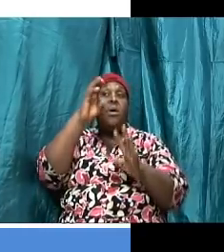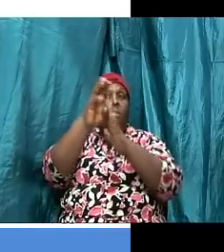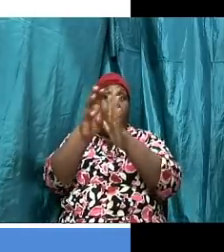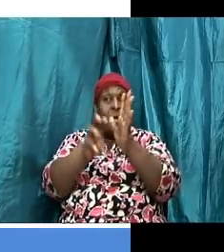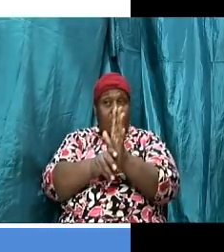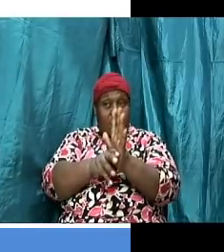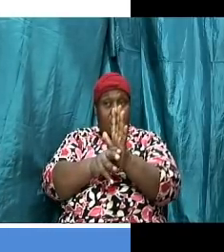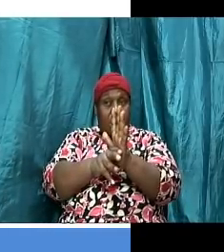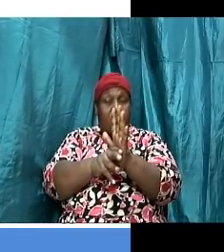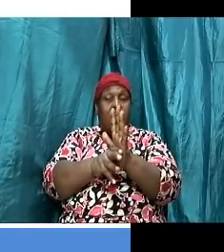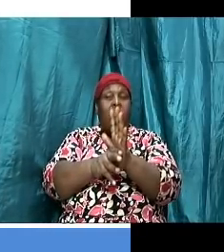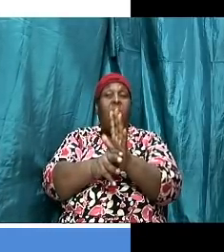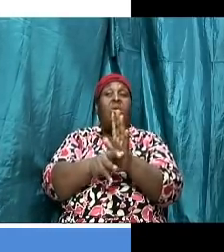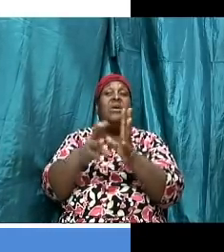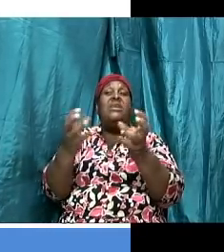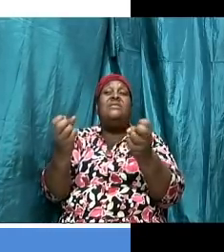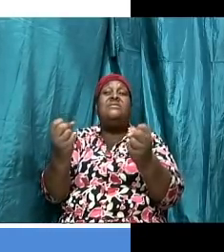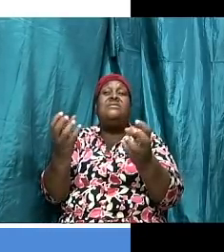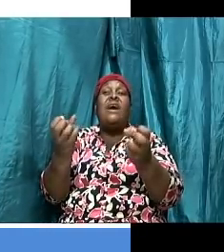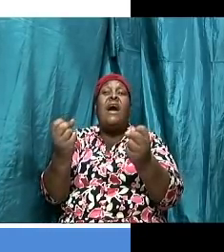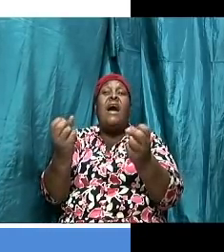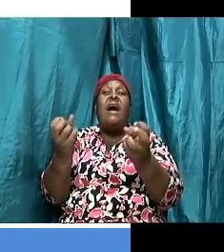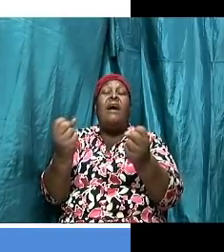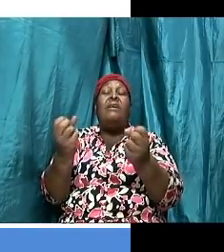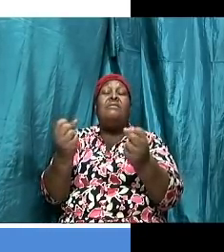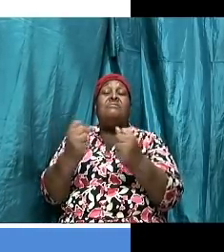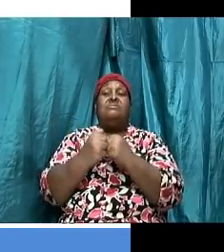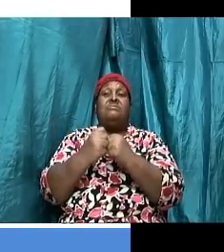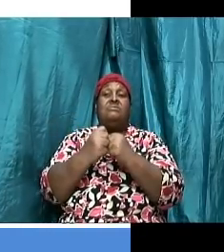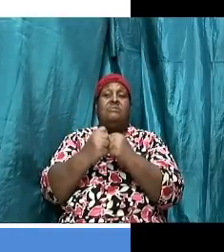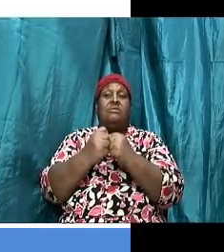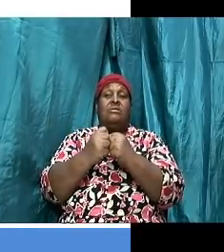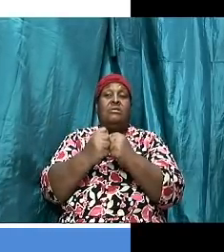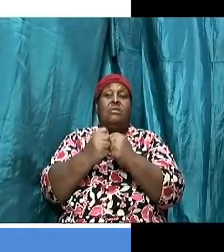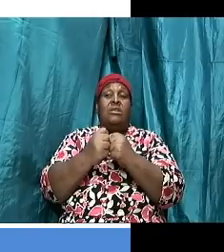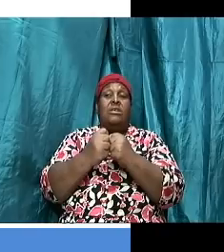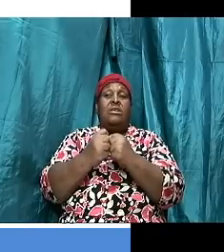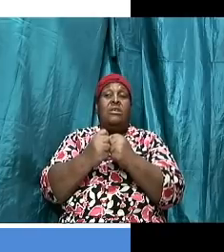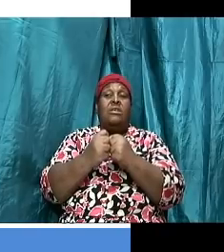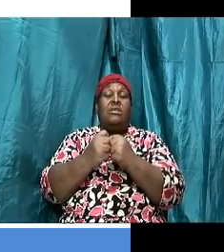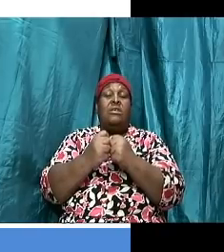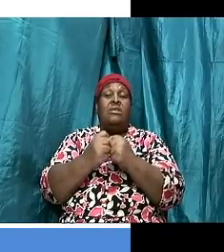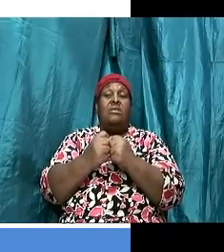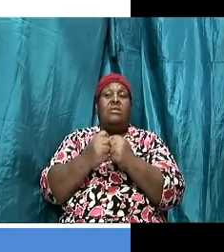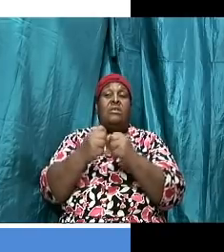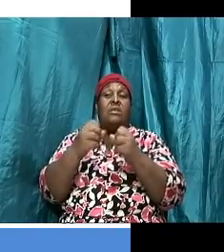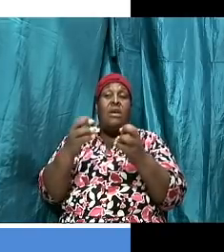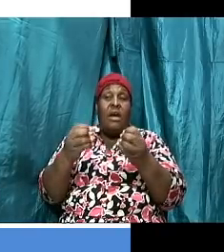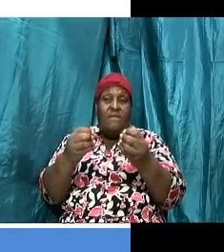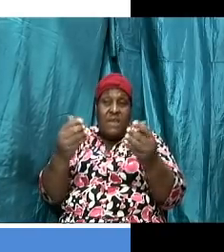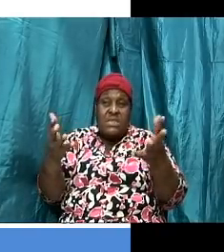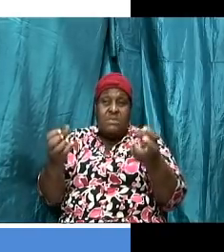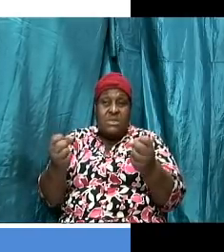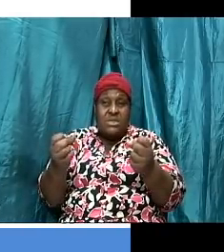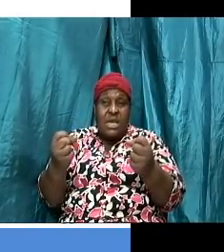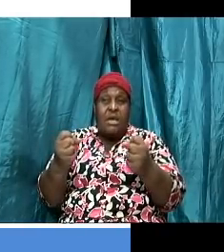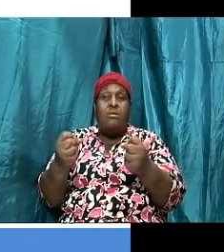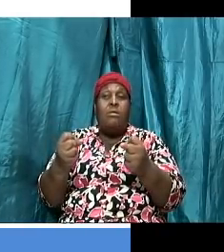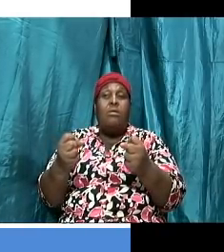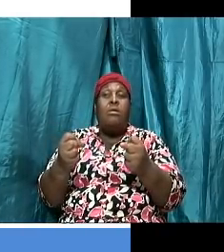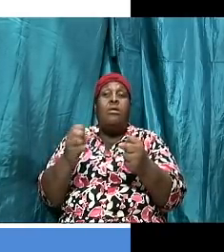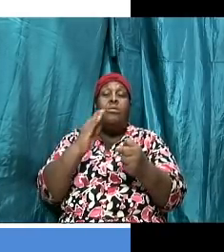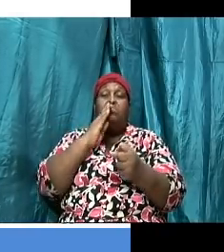that is actually, if you should reduce the Ten Commandments to a physical sign, a visible sign, it would have